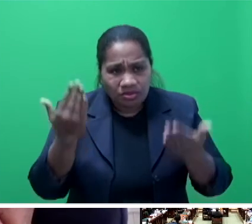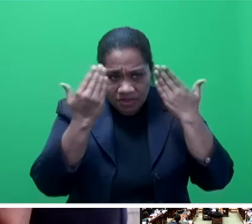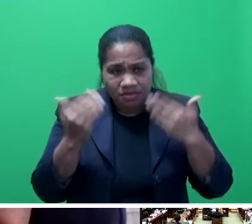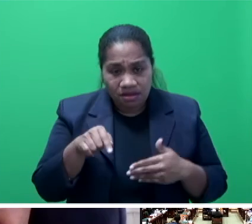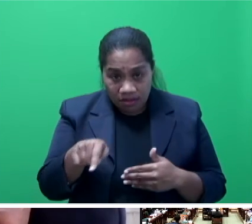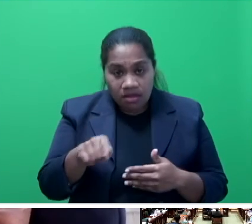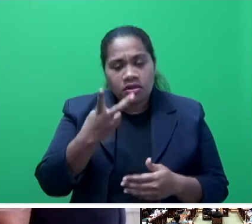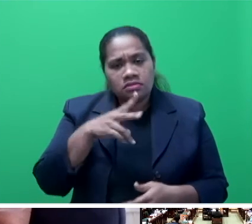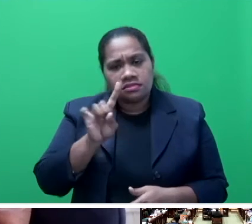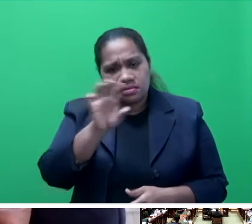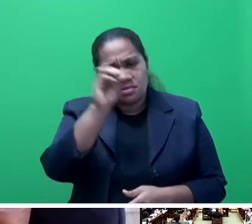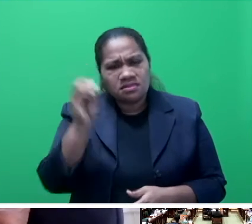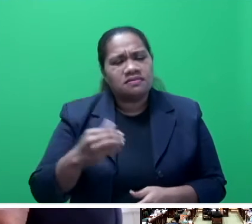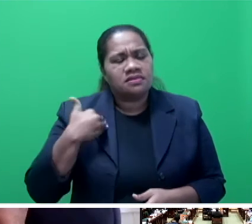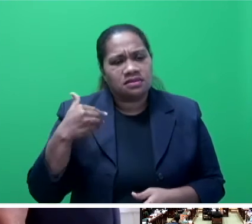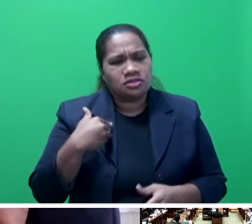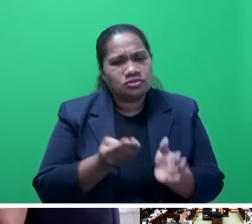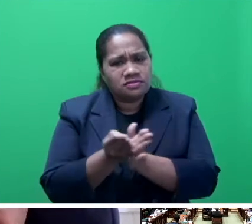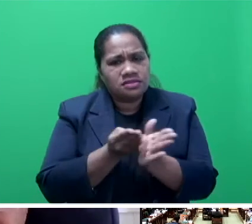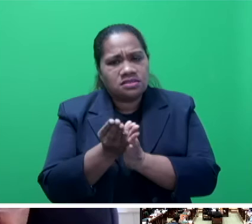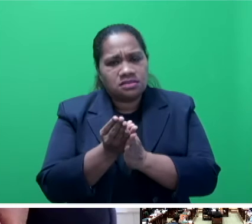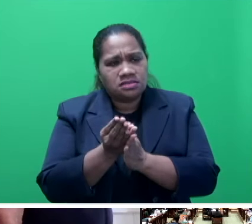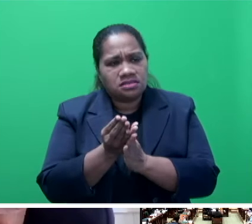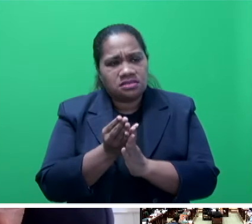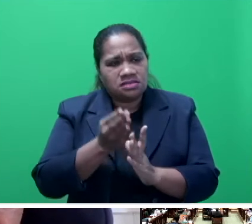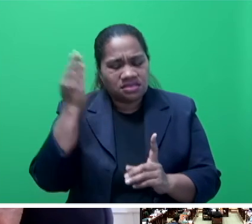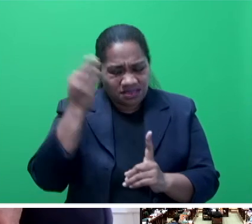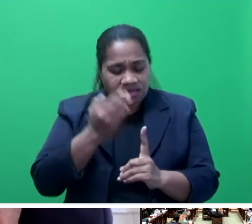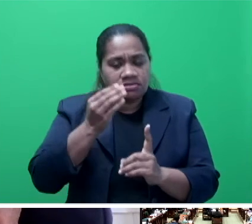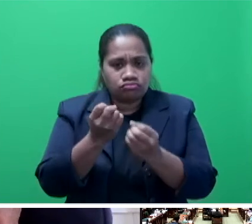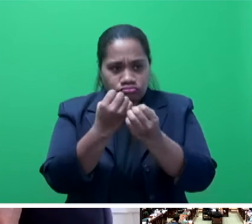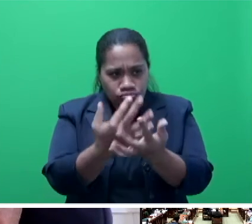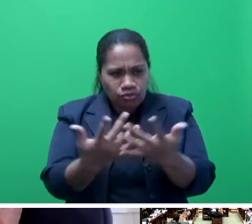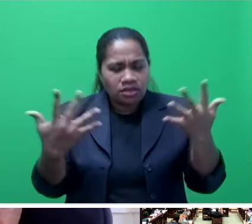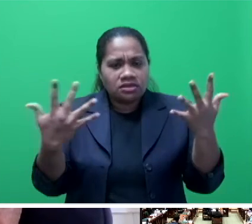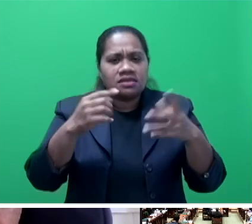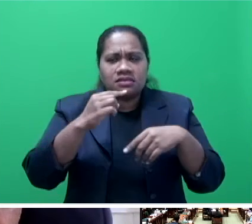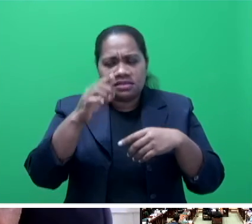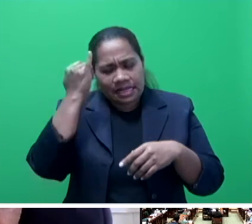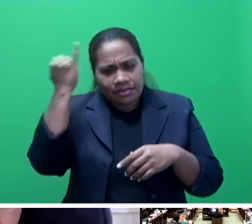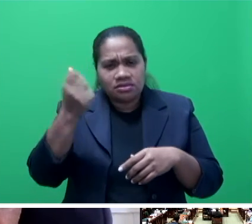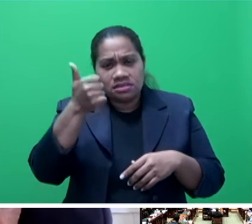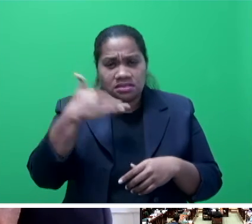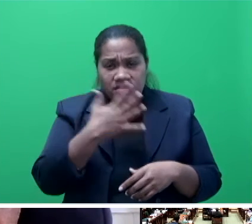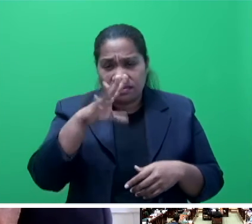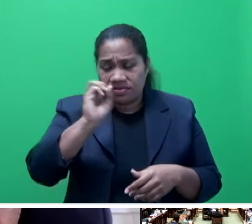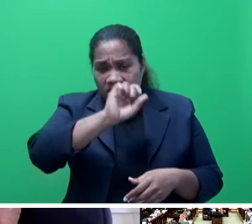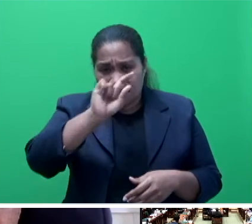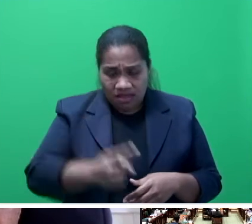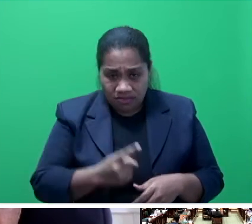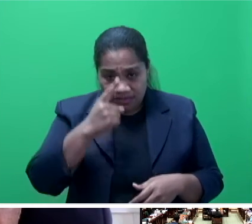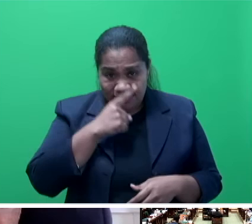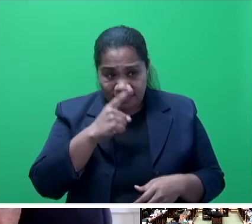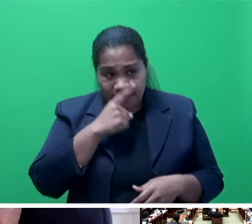21% of the Ministry of Health Services targeted population, estimated initially at 650,000 individuals, and